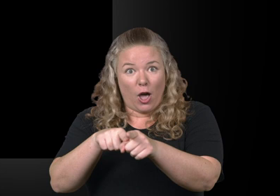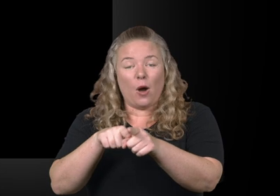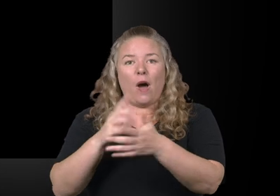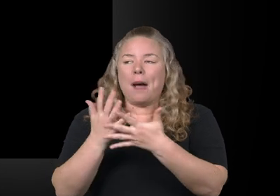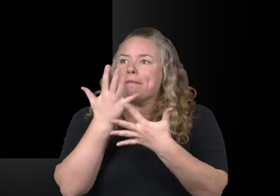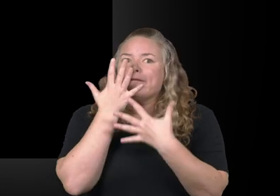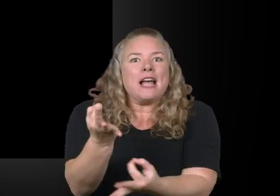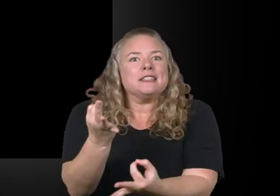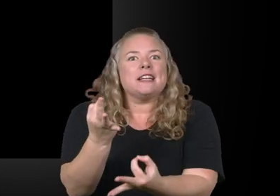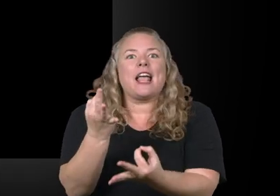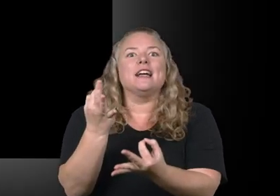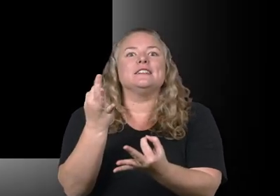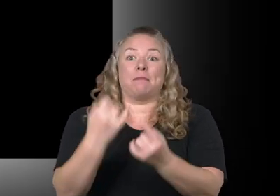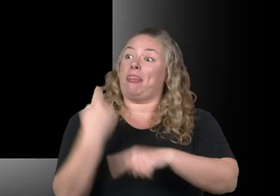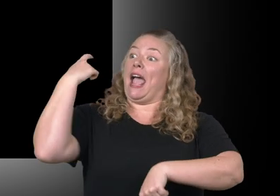wasn't diagnosed.